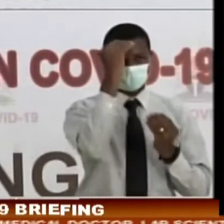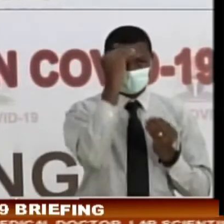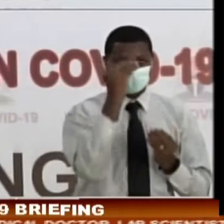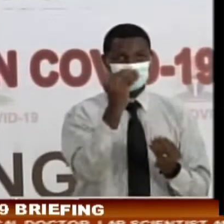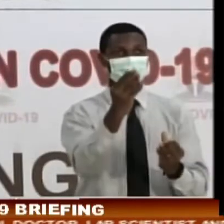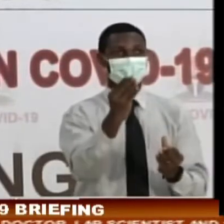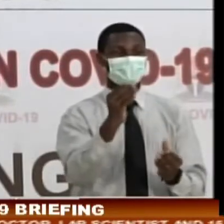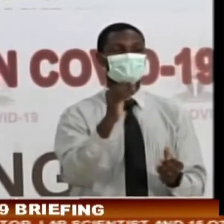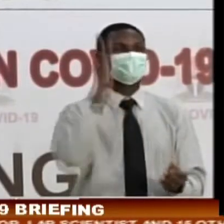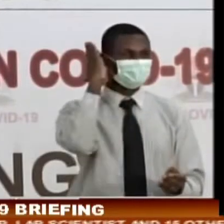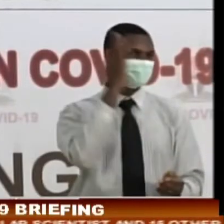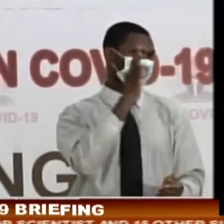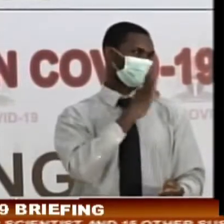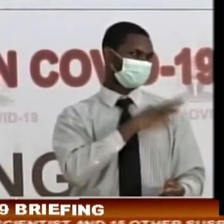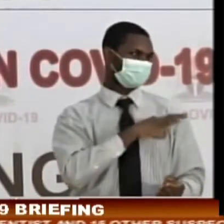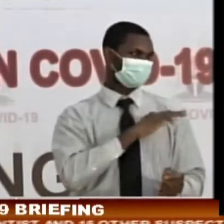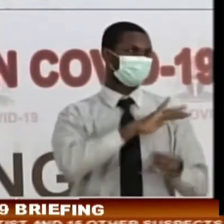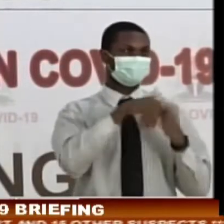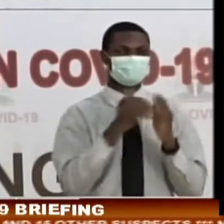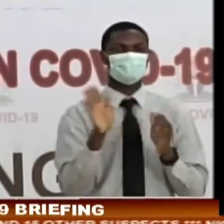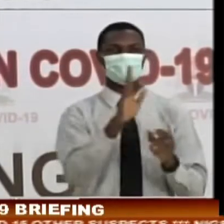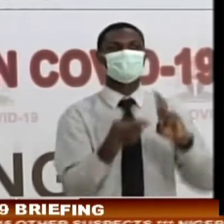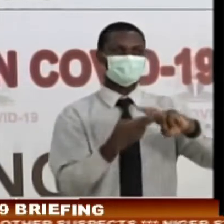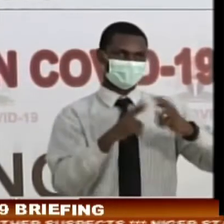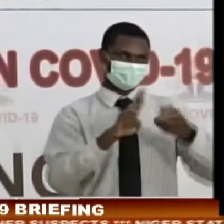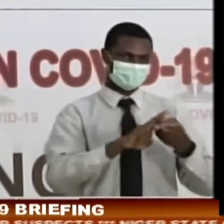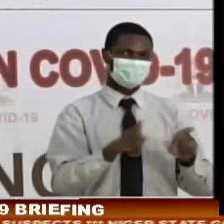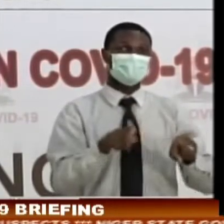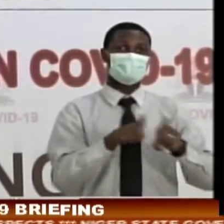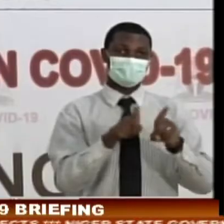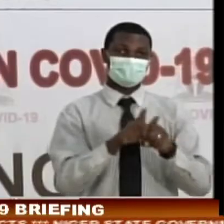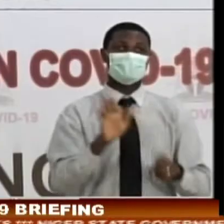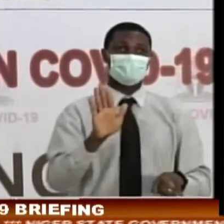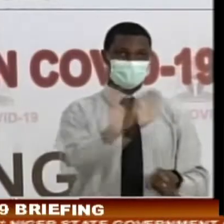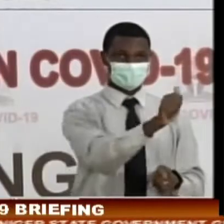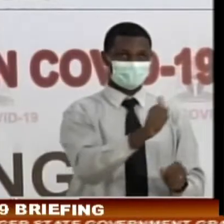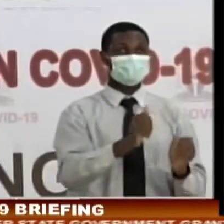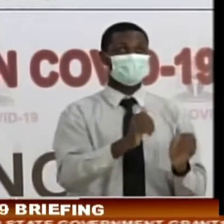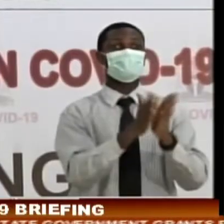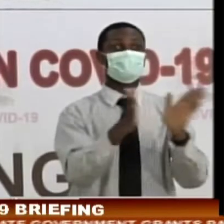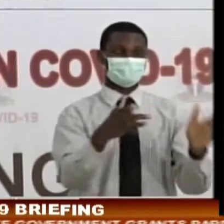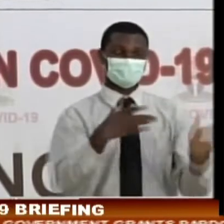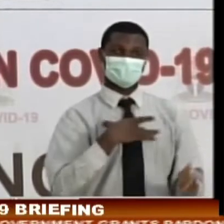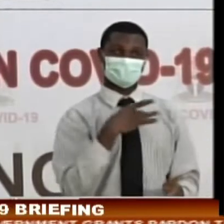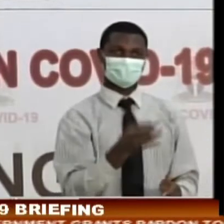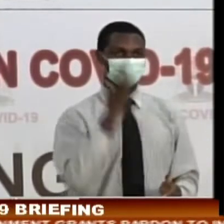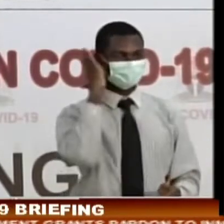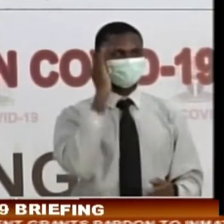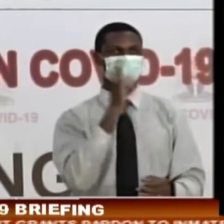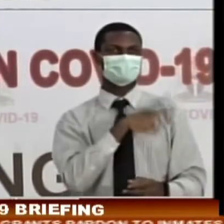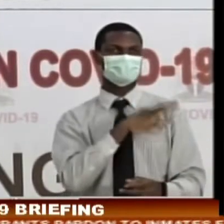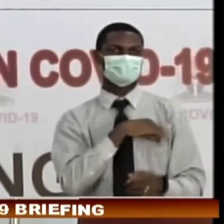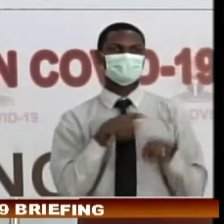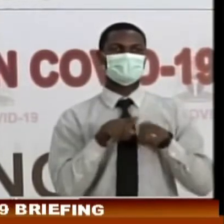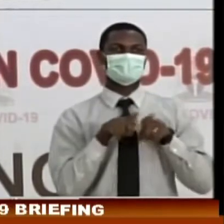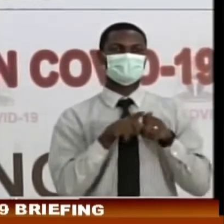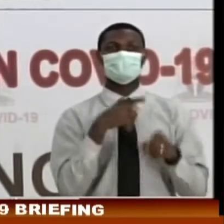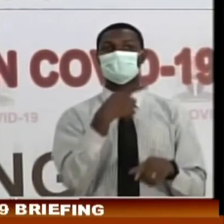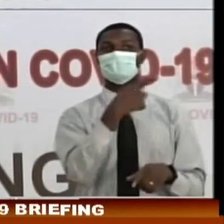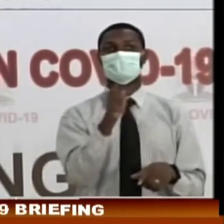visiting relation and in the overall public interest the presidential task